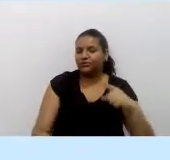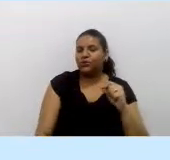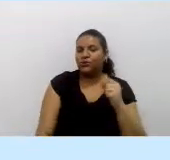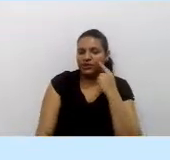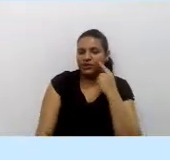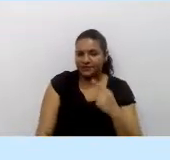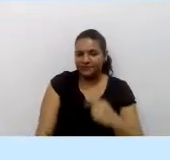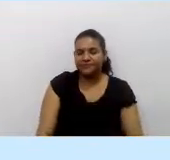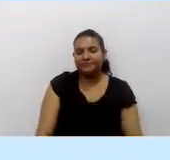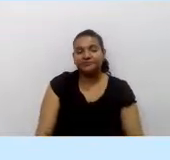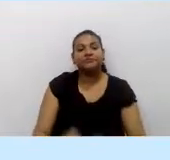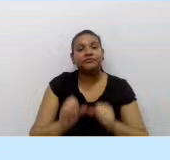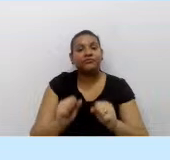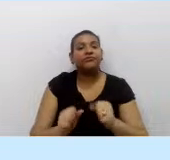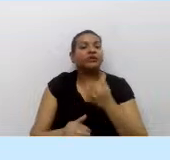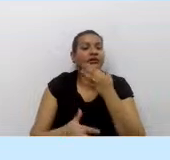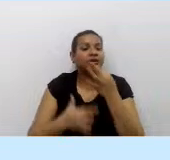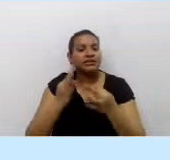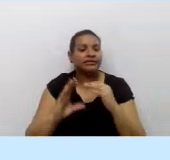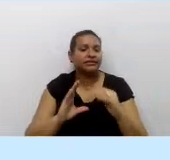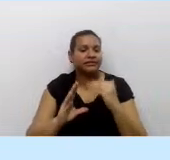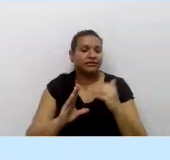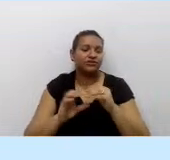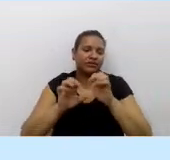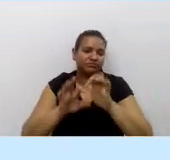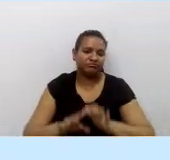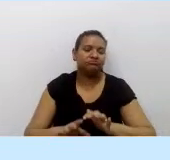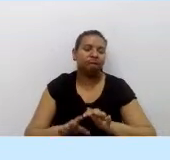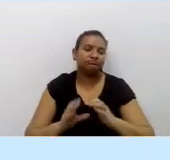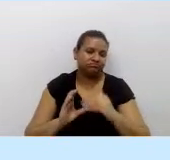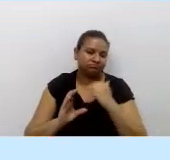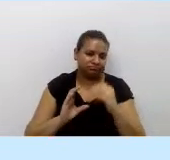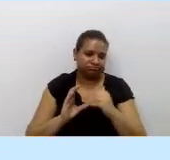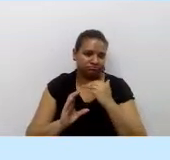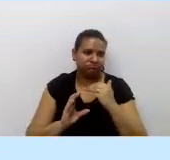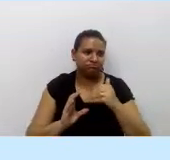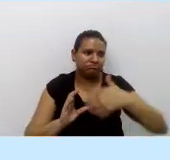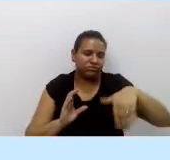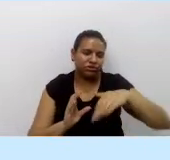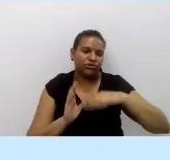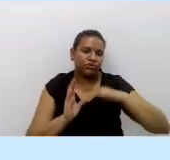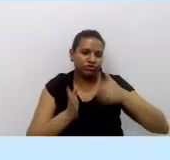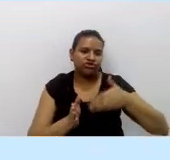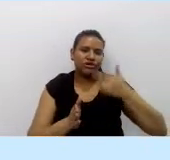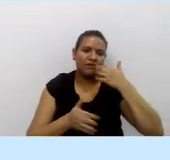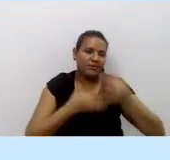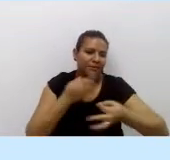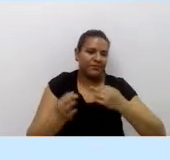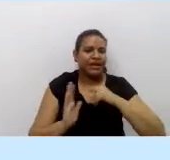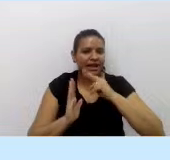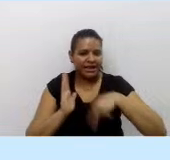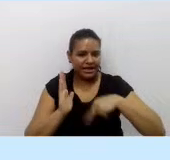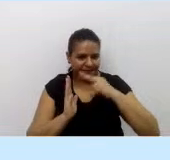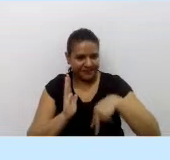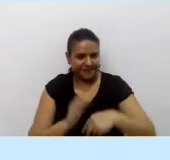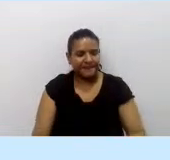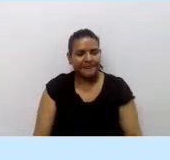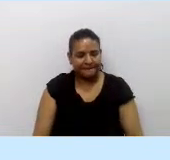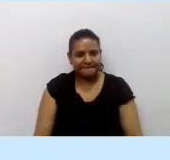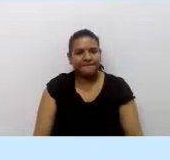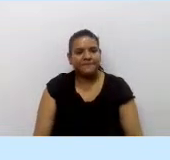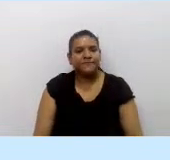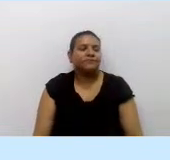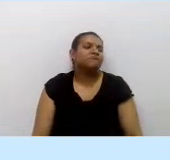this and read what everyone else has to say. What could you do to change what you ask students to produce to make your classroom